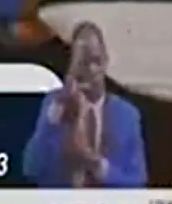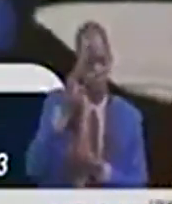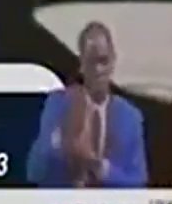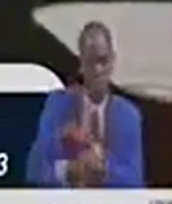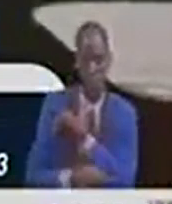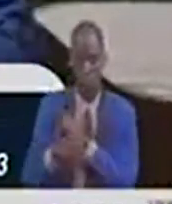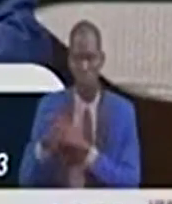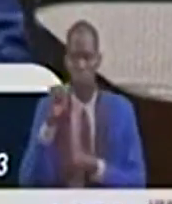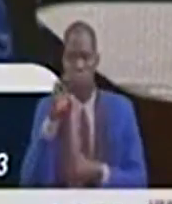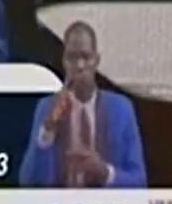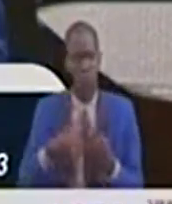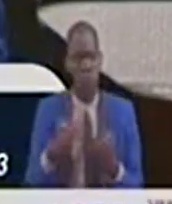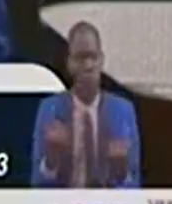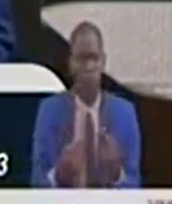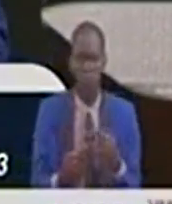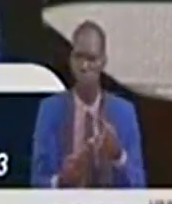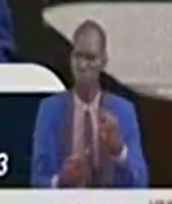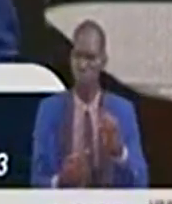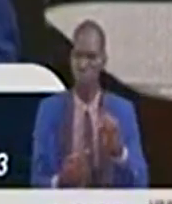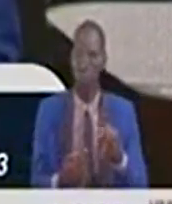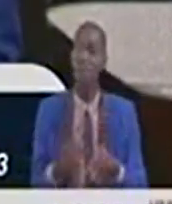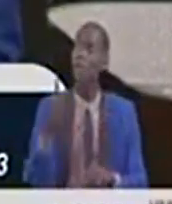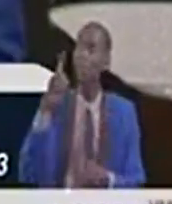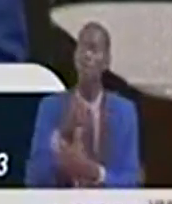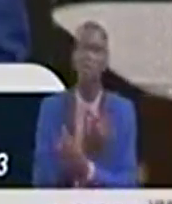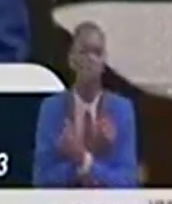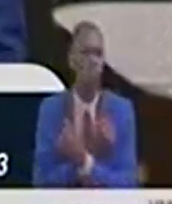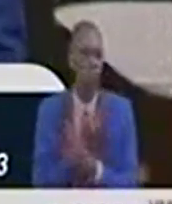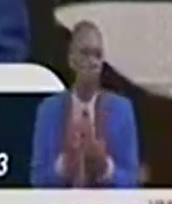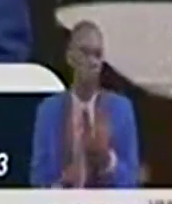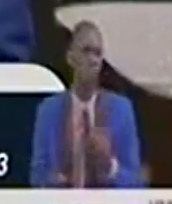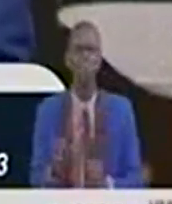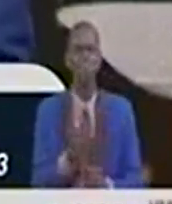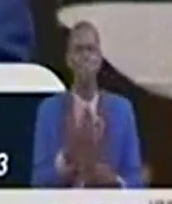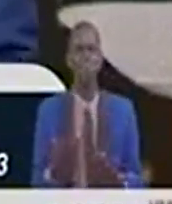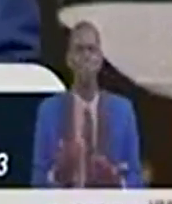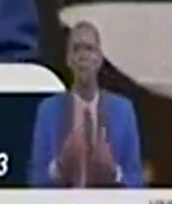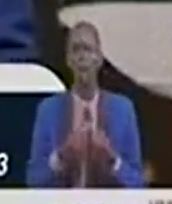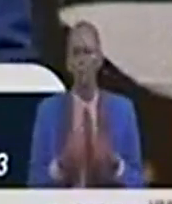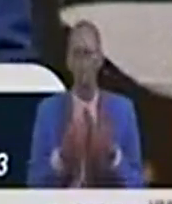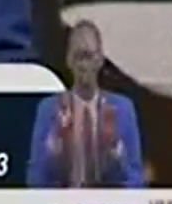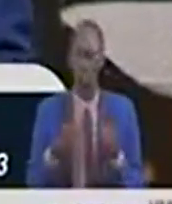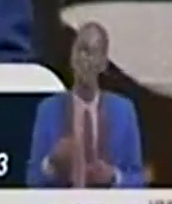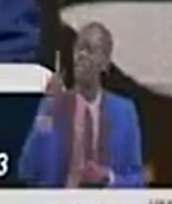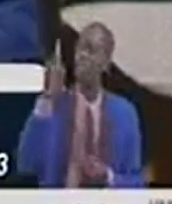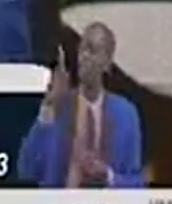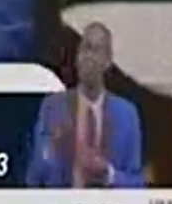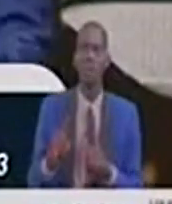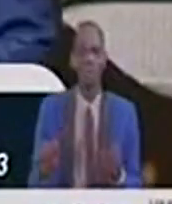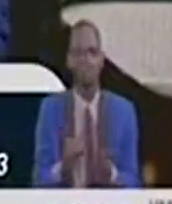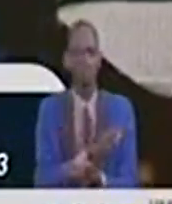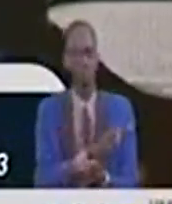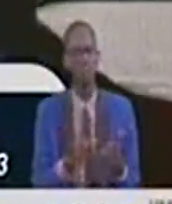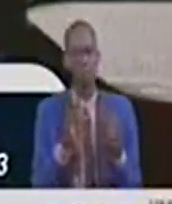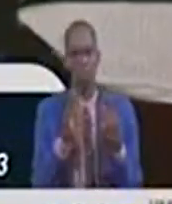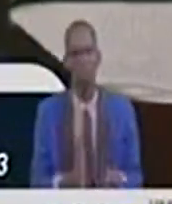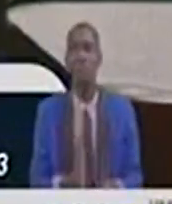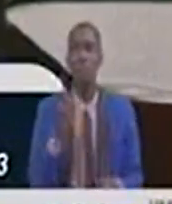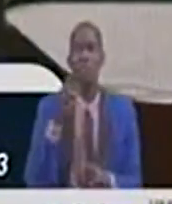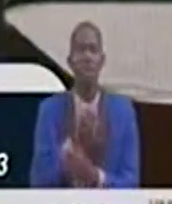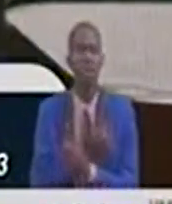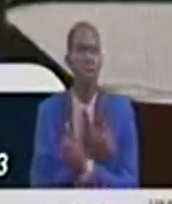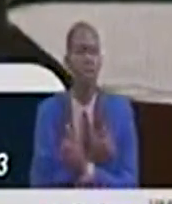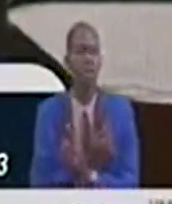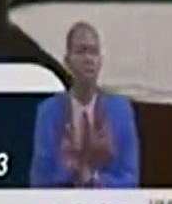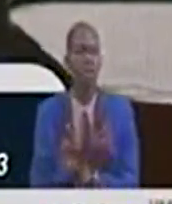sin. He loves everyone. How would you tempt? How will you destroy the person you love? He gave